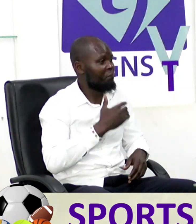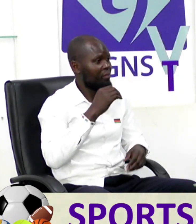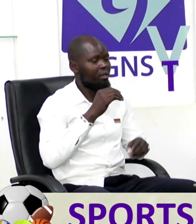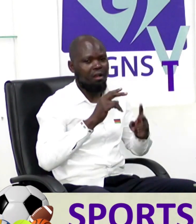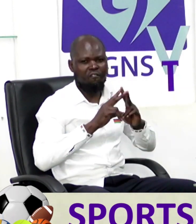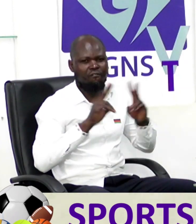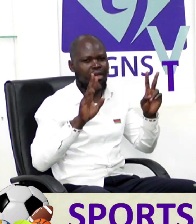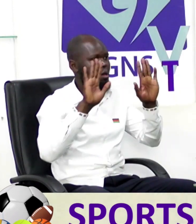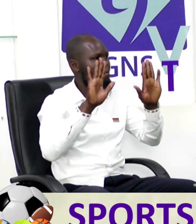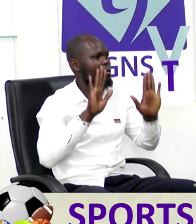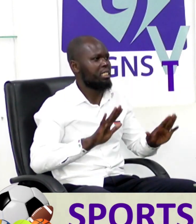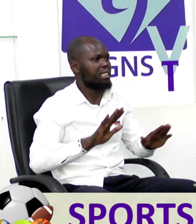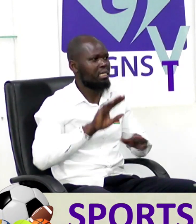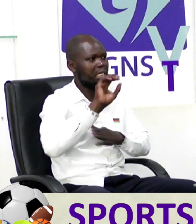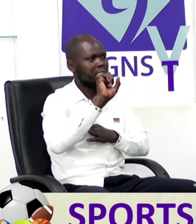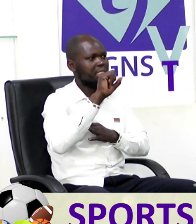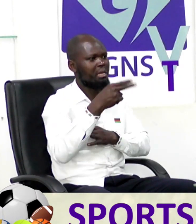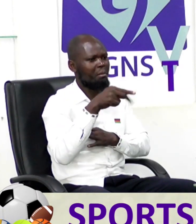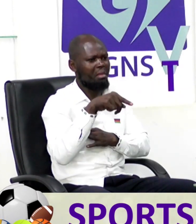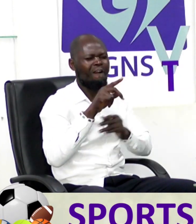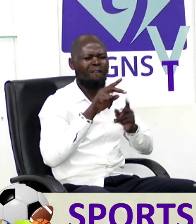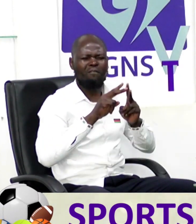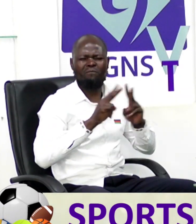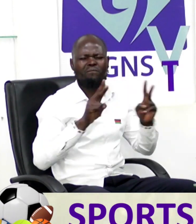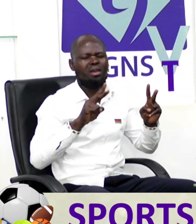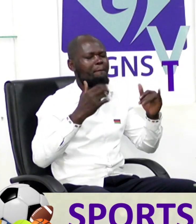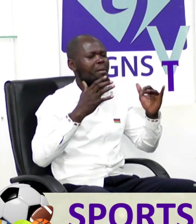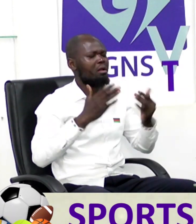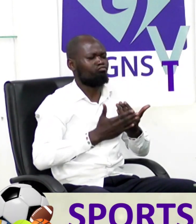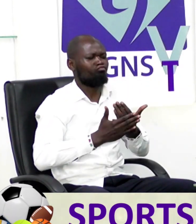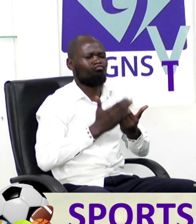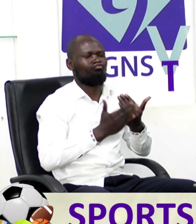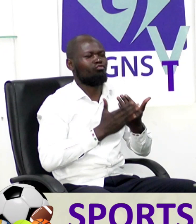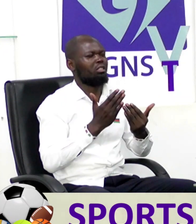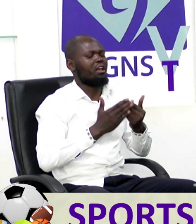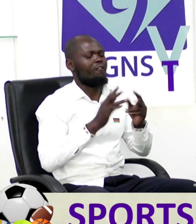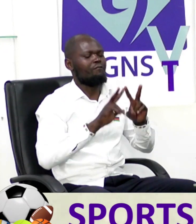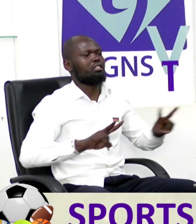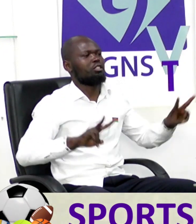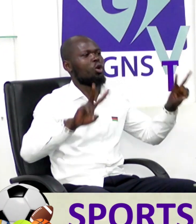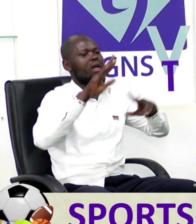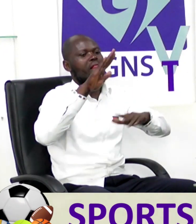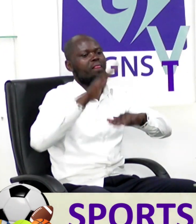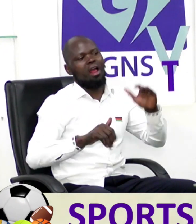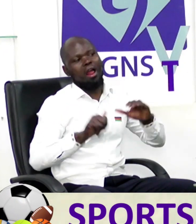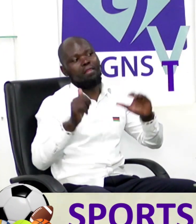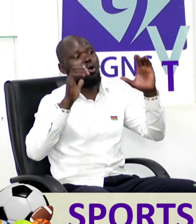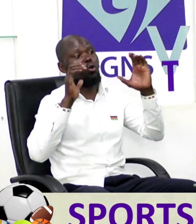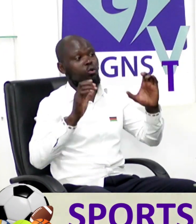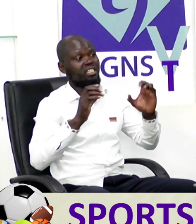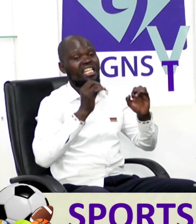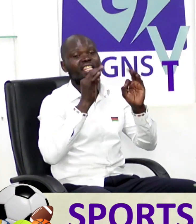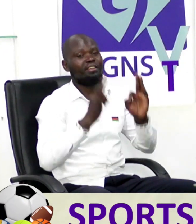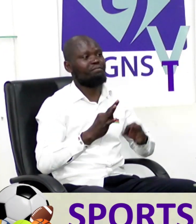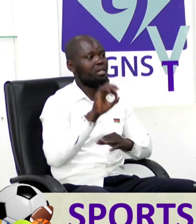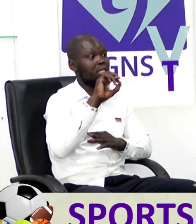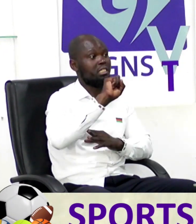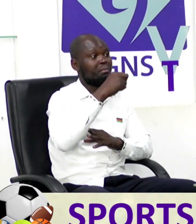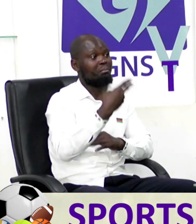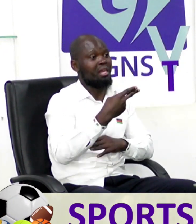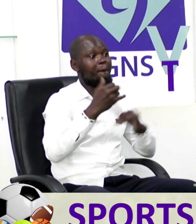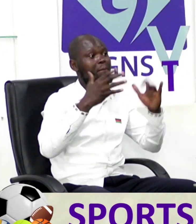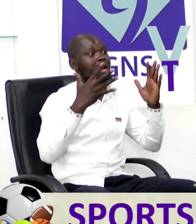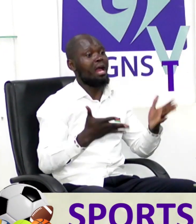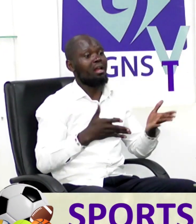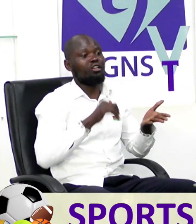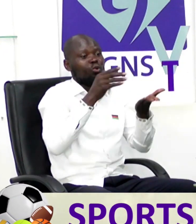Thank you very much for your insight, and that is very important for Shabana. And I hope it is of value that coach is